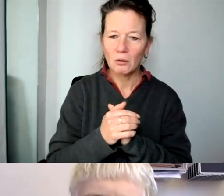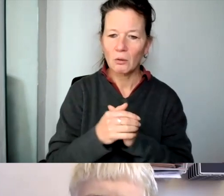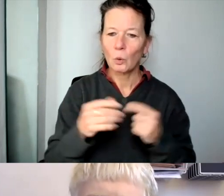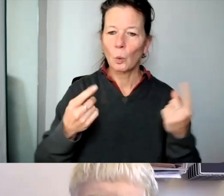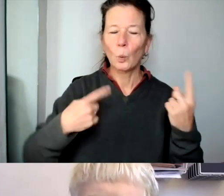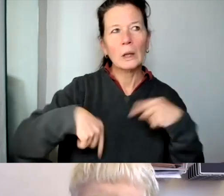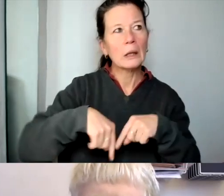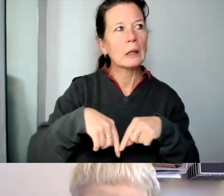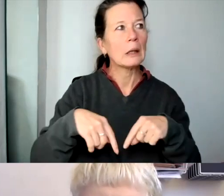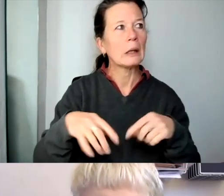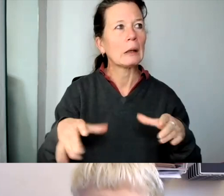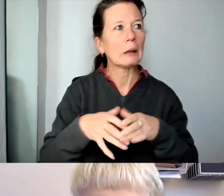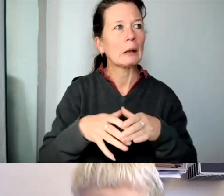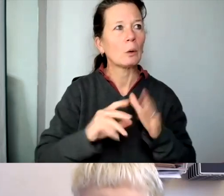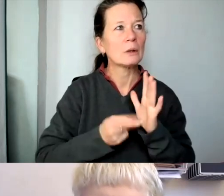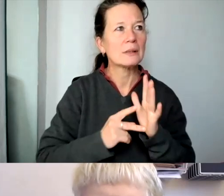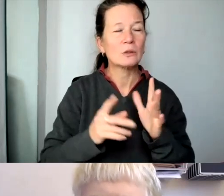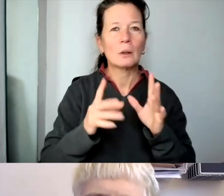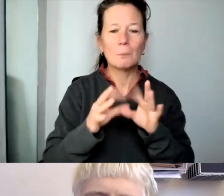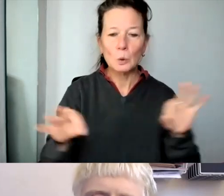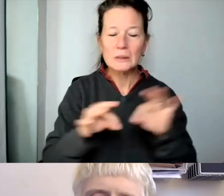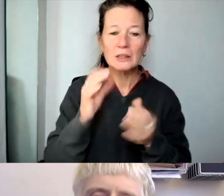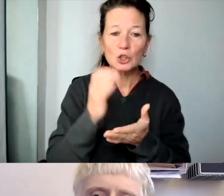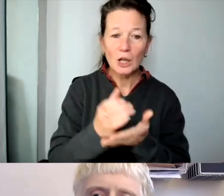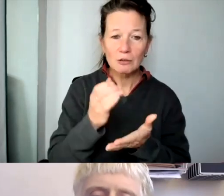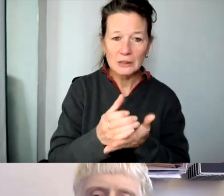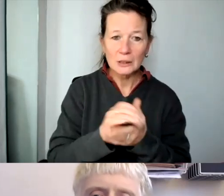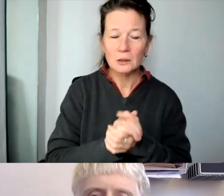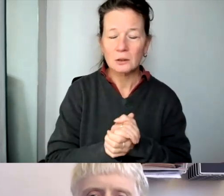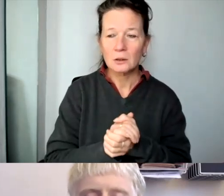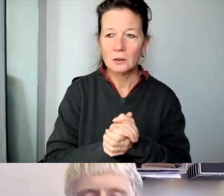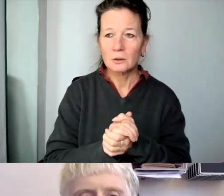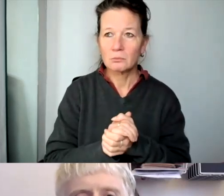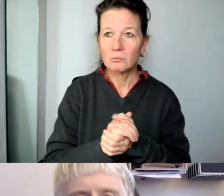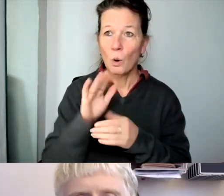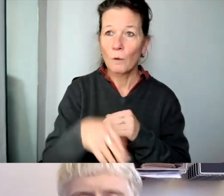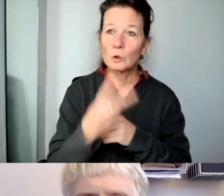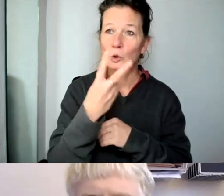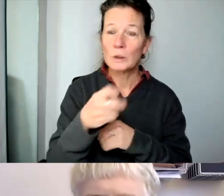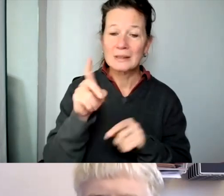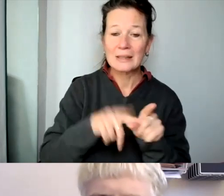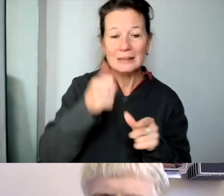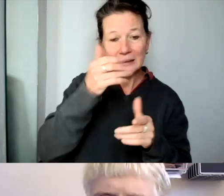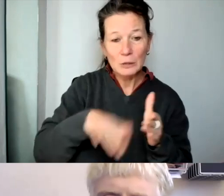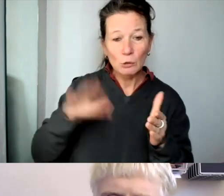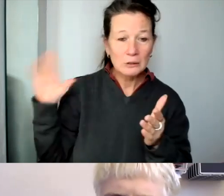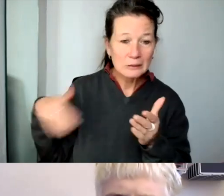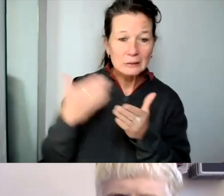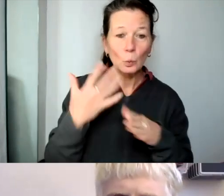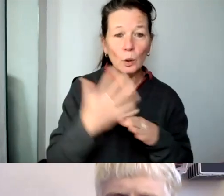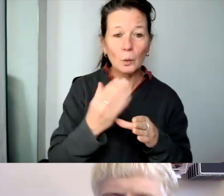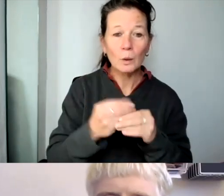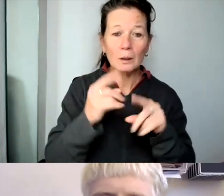a music charity with over 20 years experience working with the music